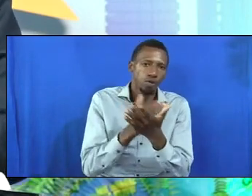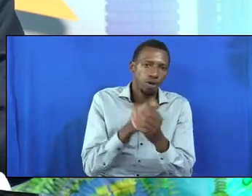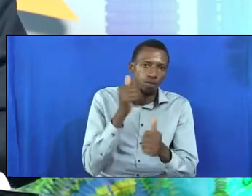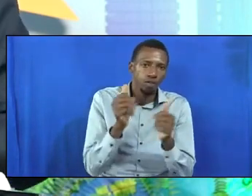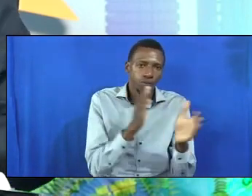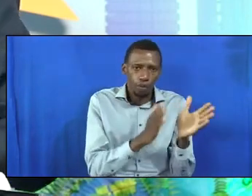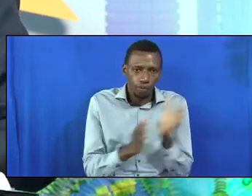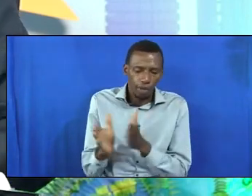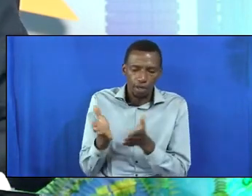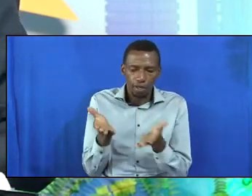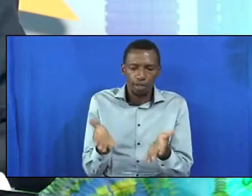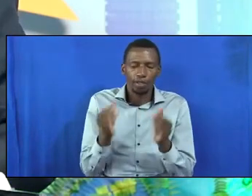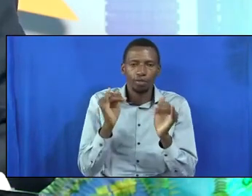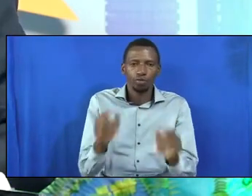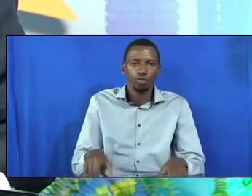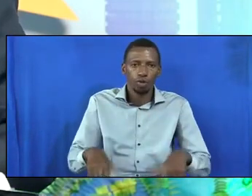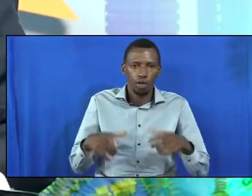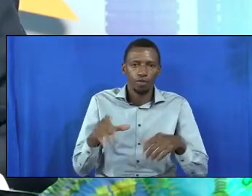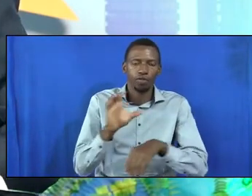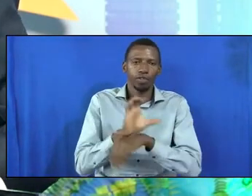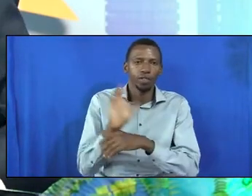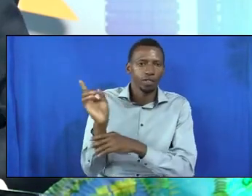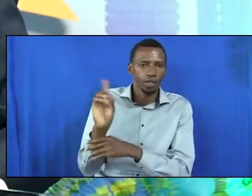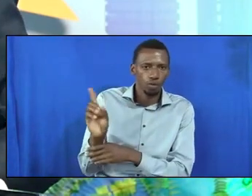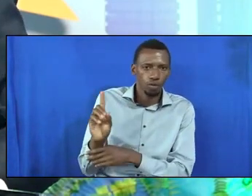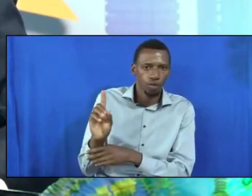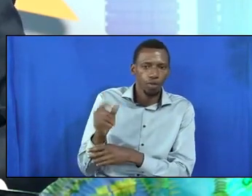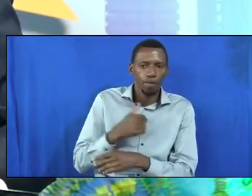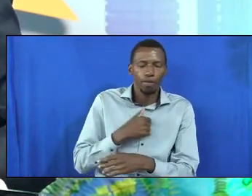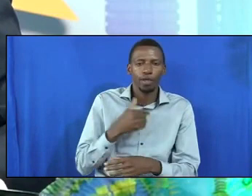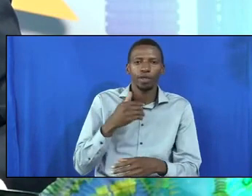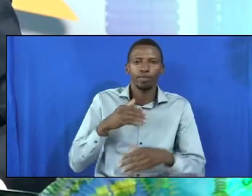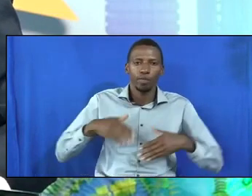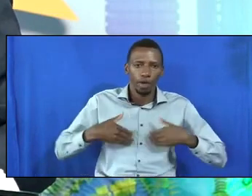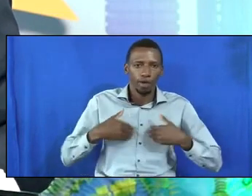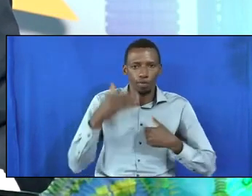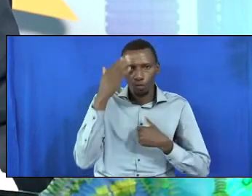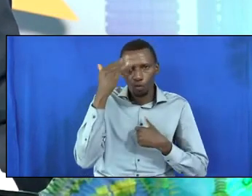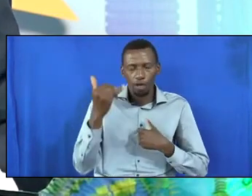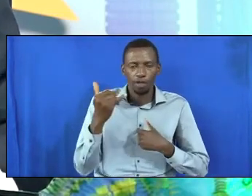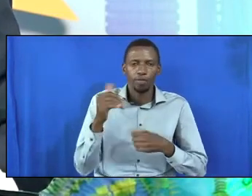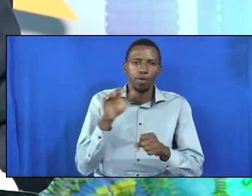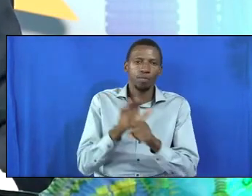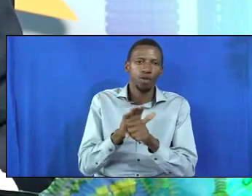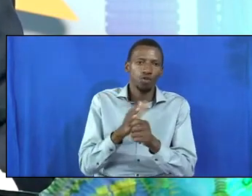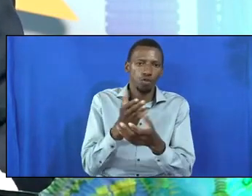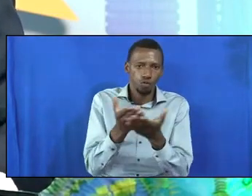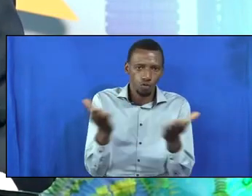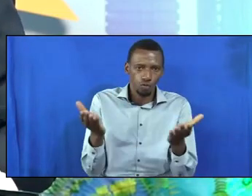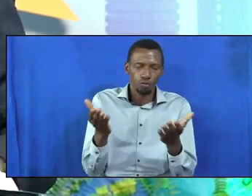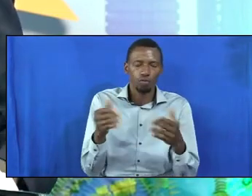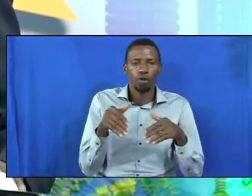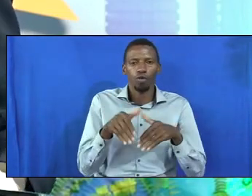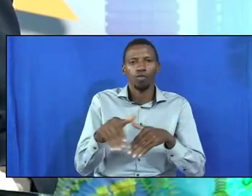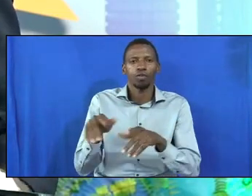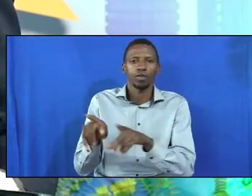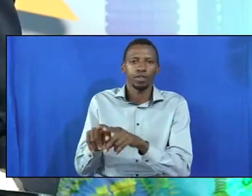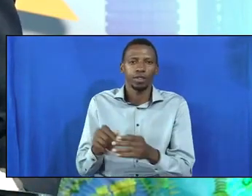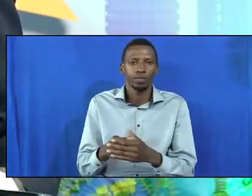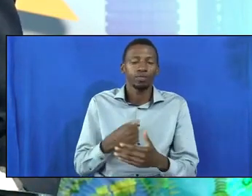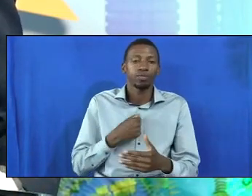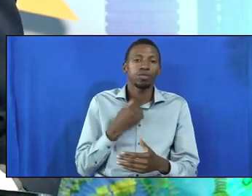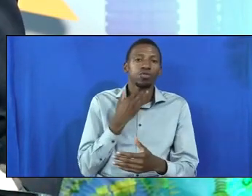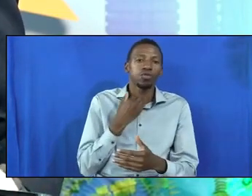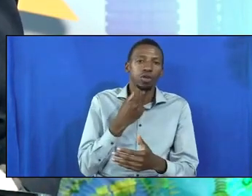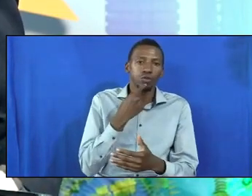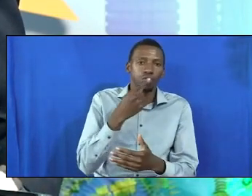Nairobi, and I'm glad that many of you have cooperated in the same. So I want to tell you what is